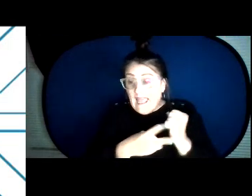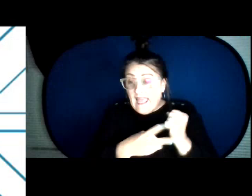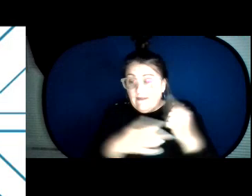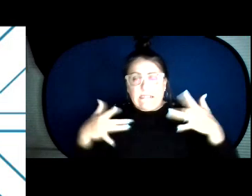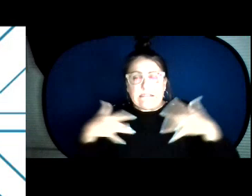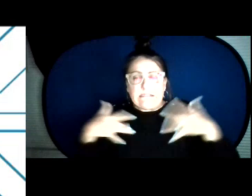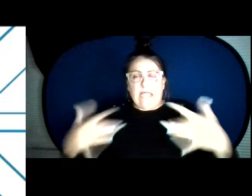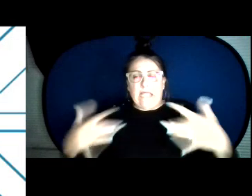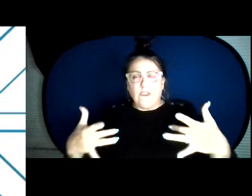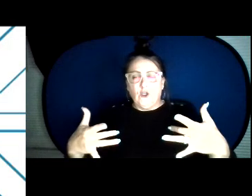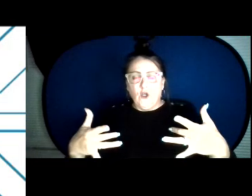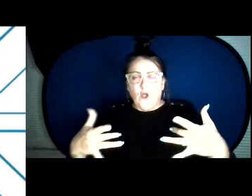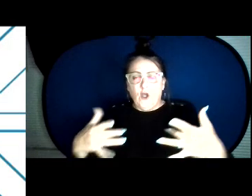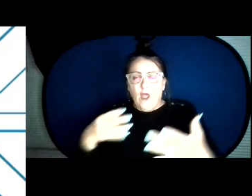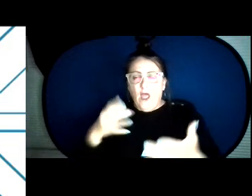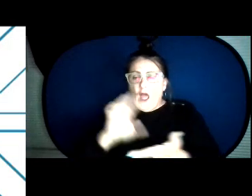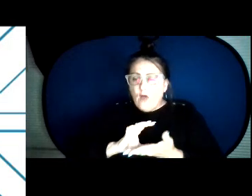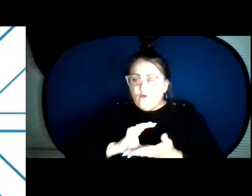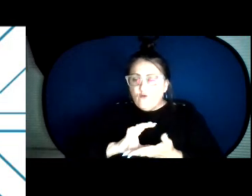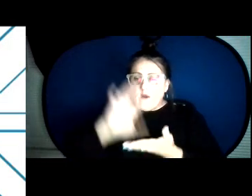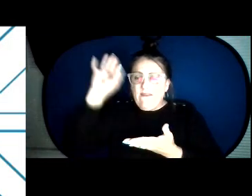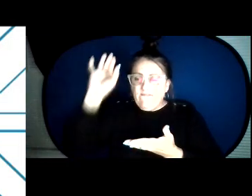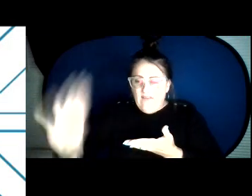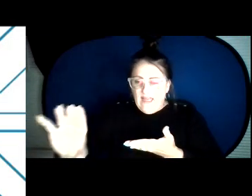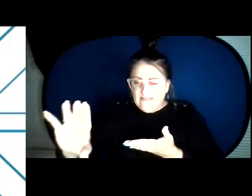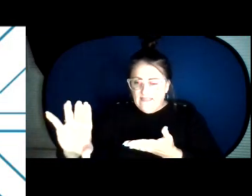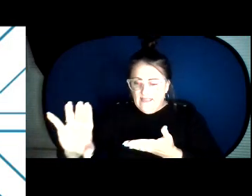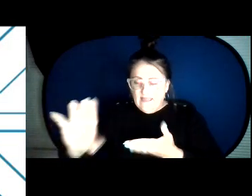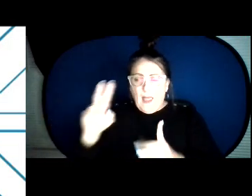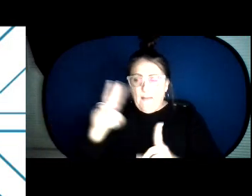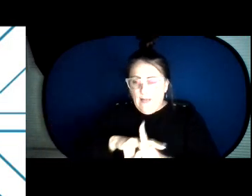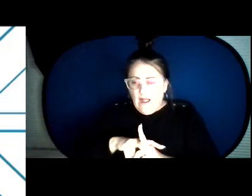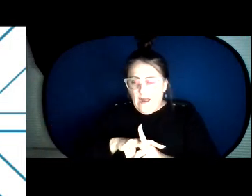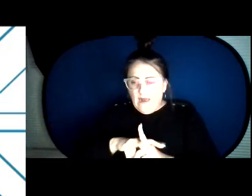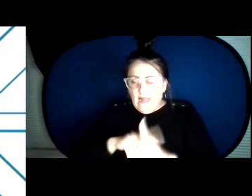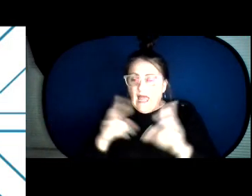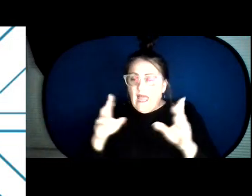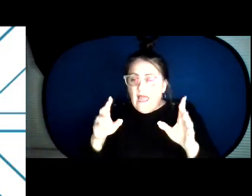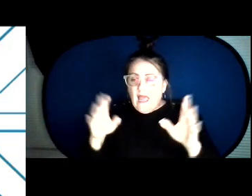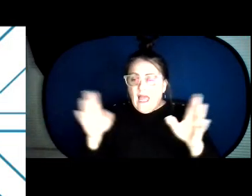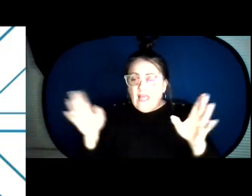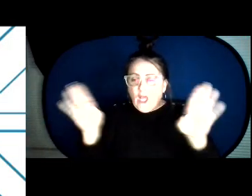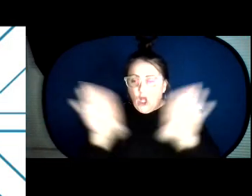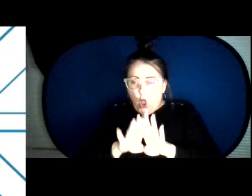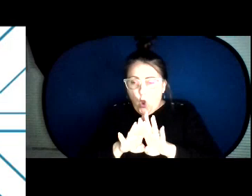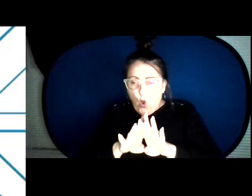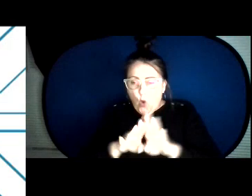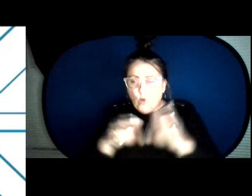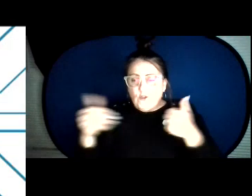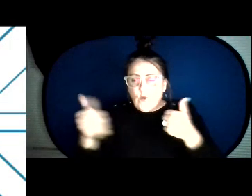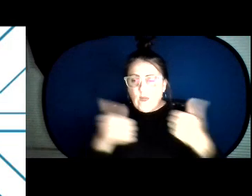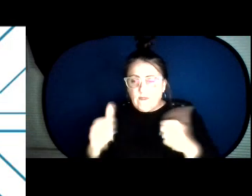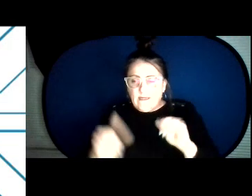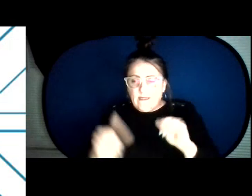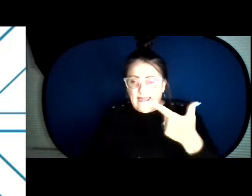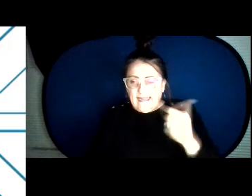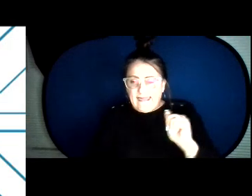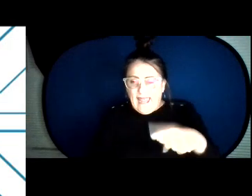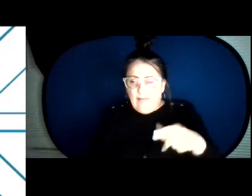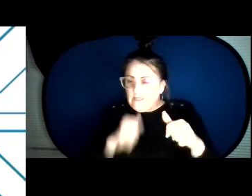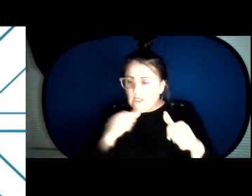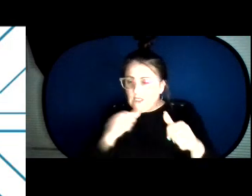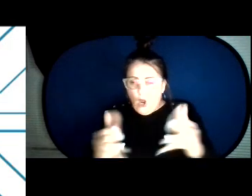be reinvested or applied in ways that close, not widen, transportation gaps. The real question